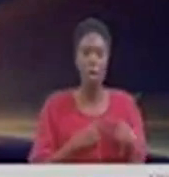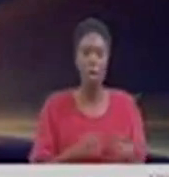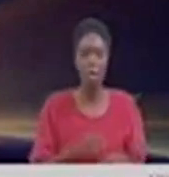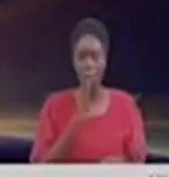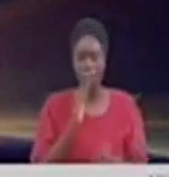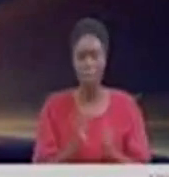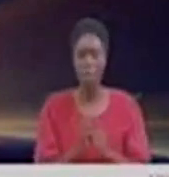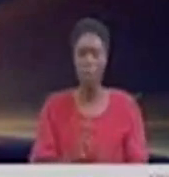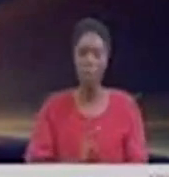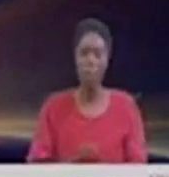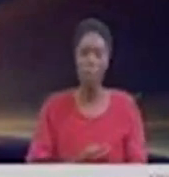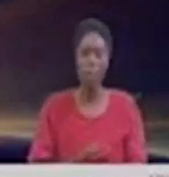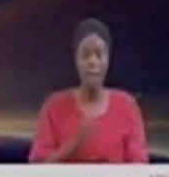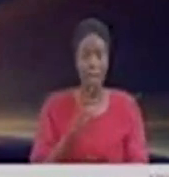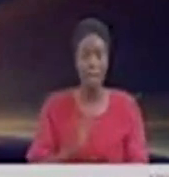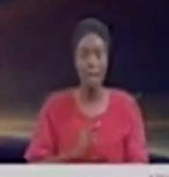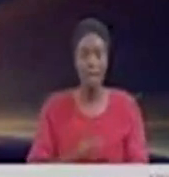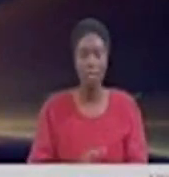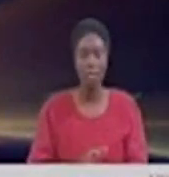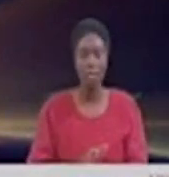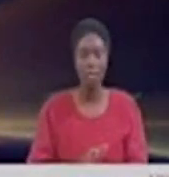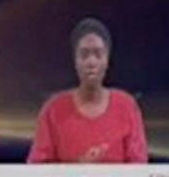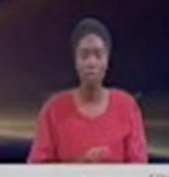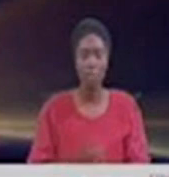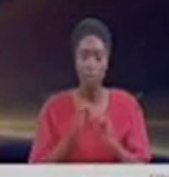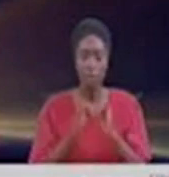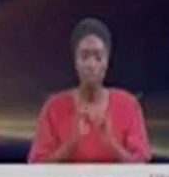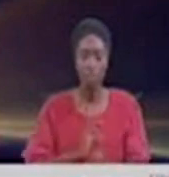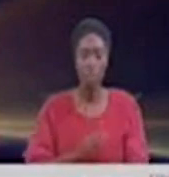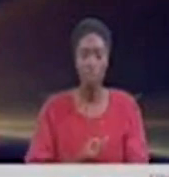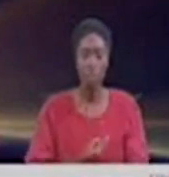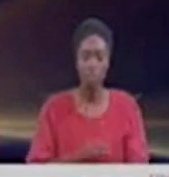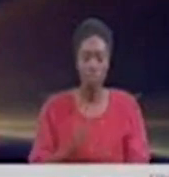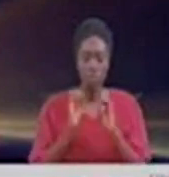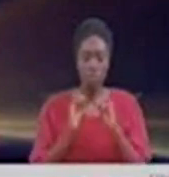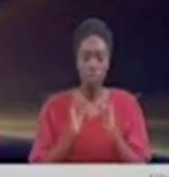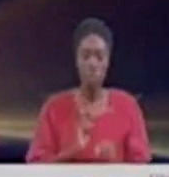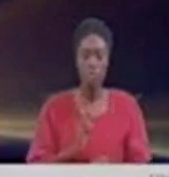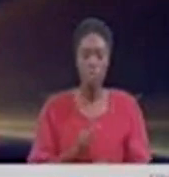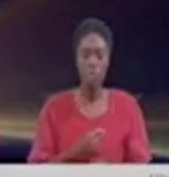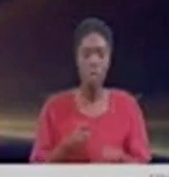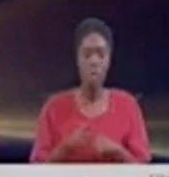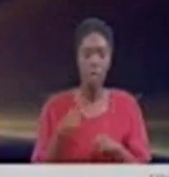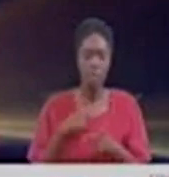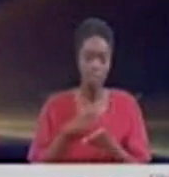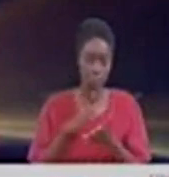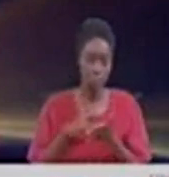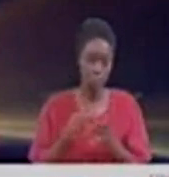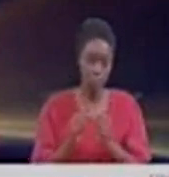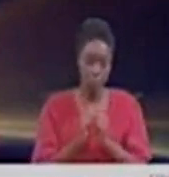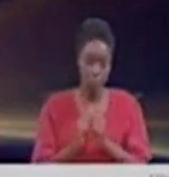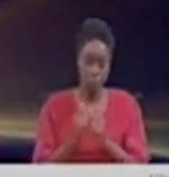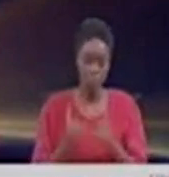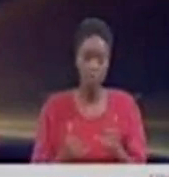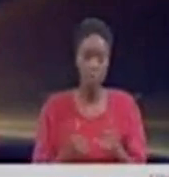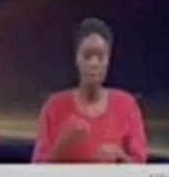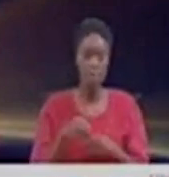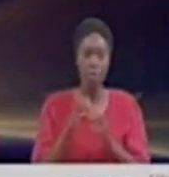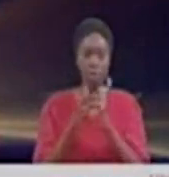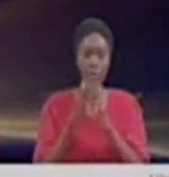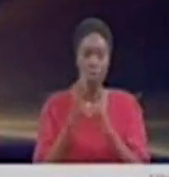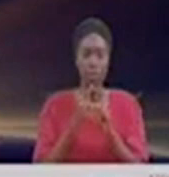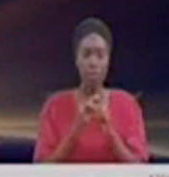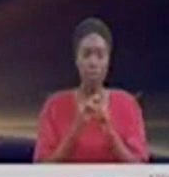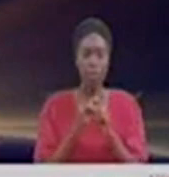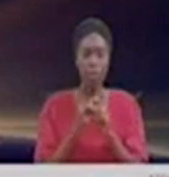Be with us, enlighten us, instruct us, teach us as we read together now. In